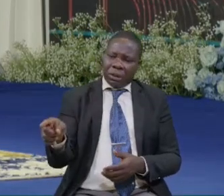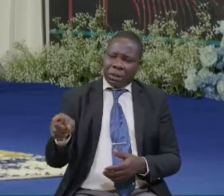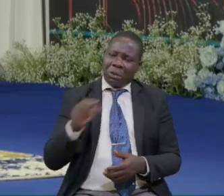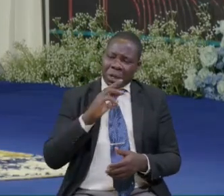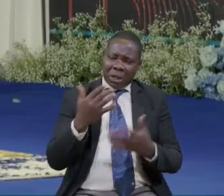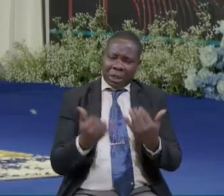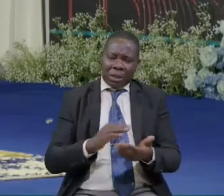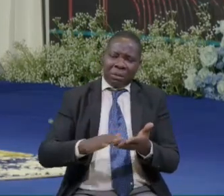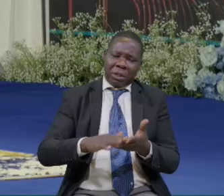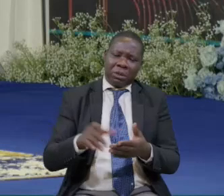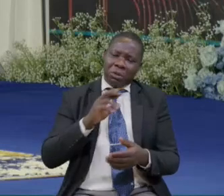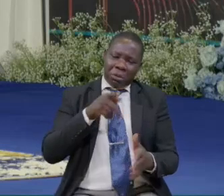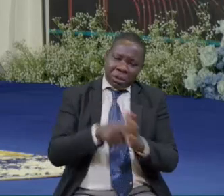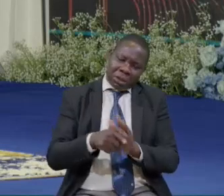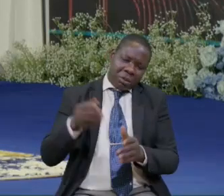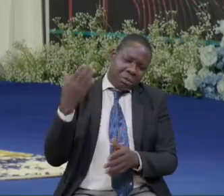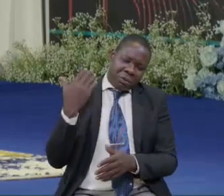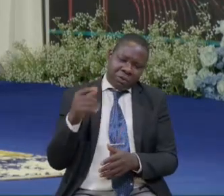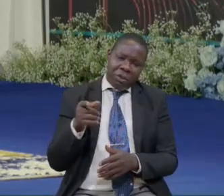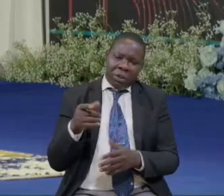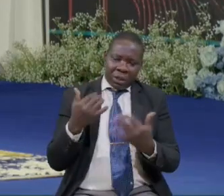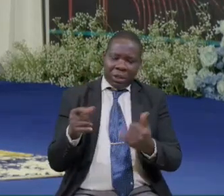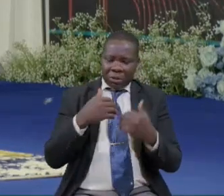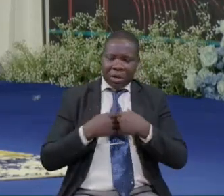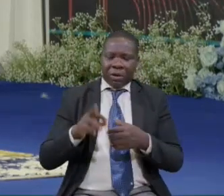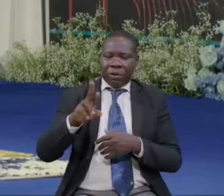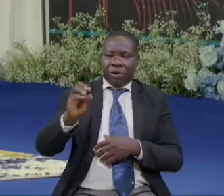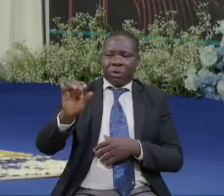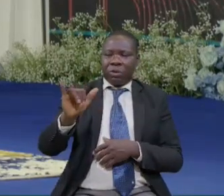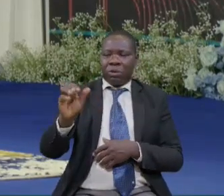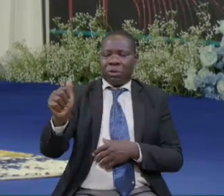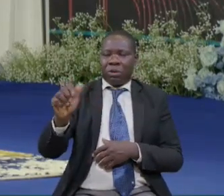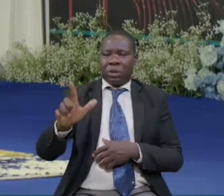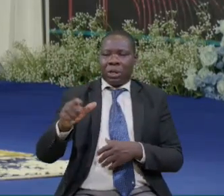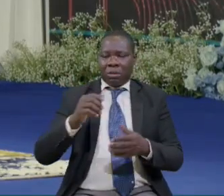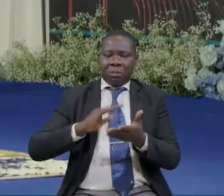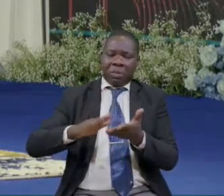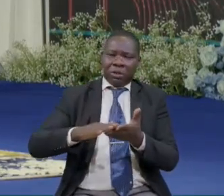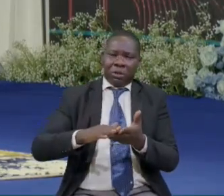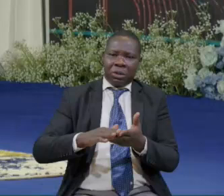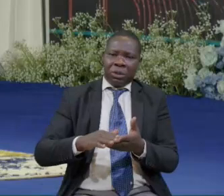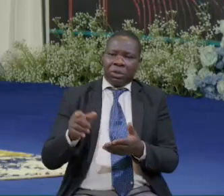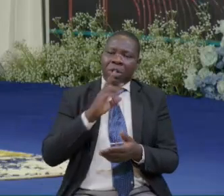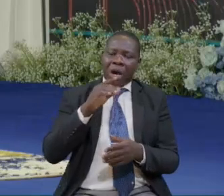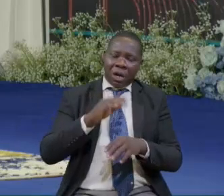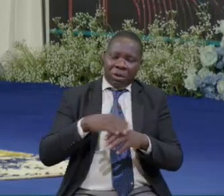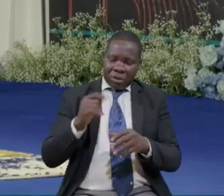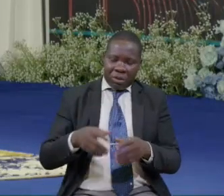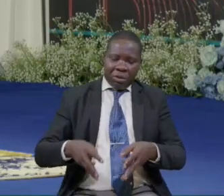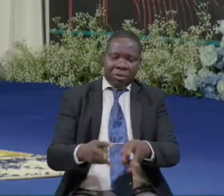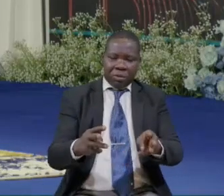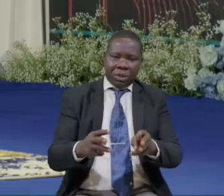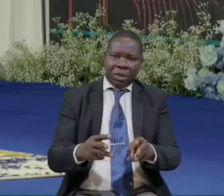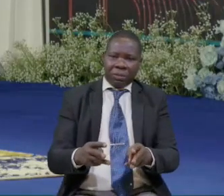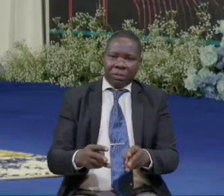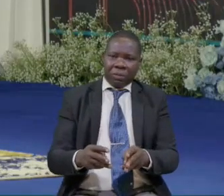have royal pardon. You are, you know, the wayside, roadside, dangerous